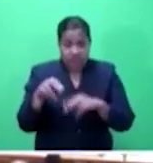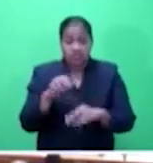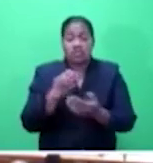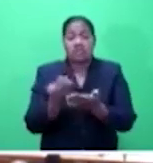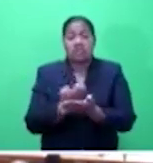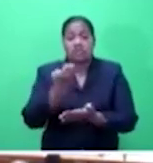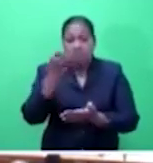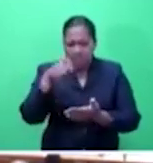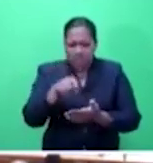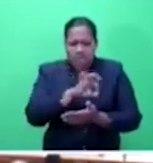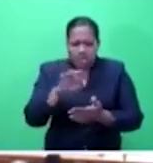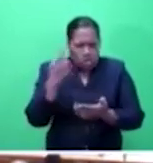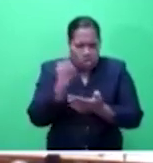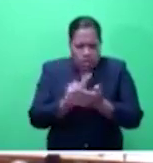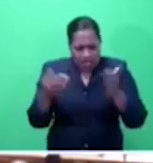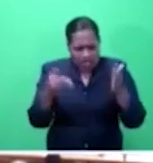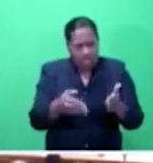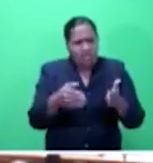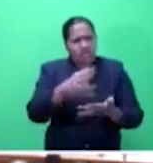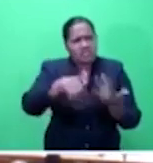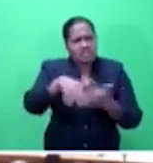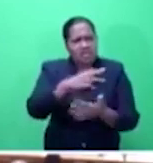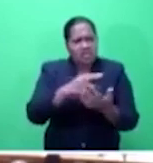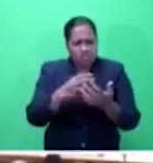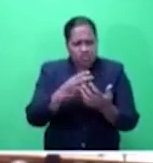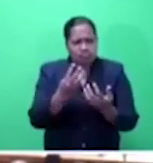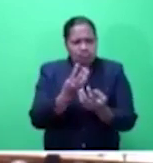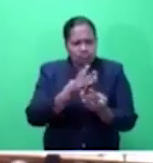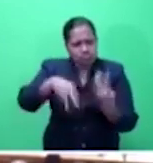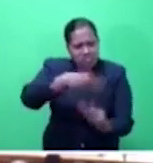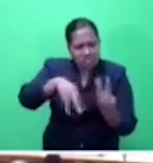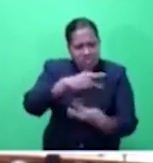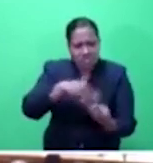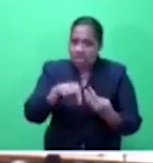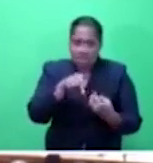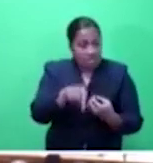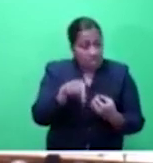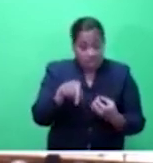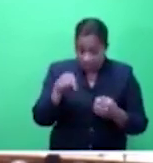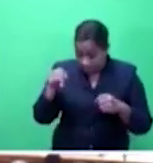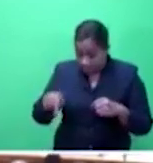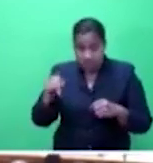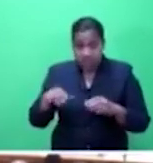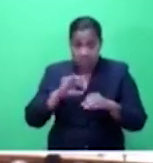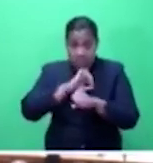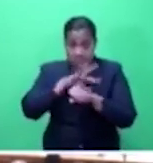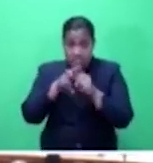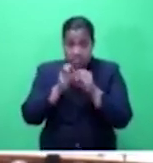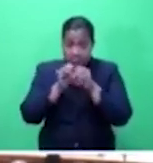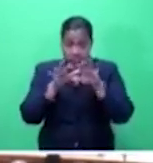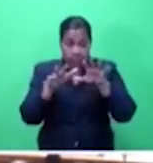Cyclone Winston, it will be far worse than Cyclones Winston, Josie, Kenny, Gita, and Tony all combined.